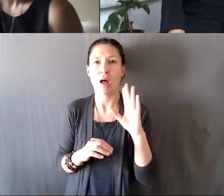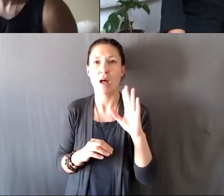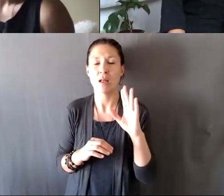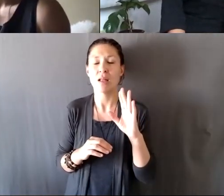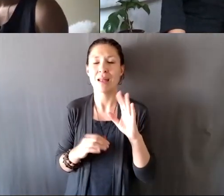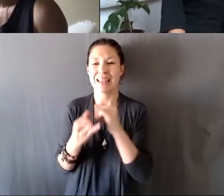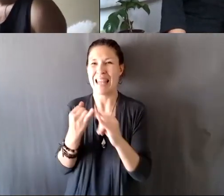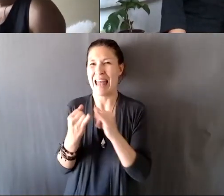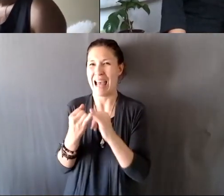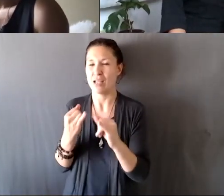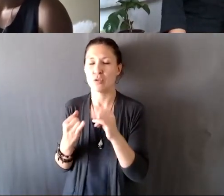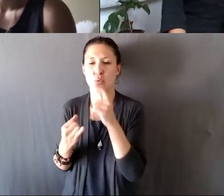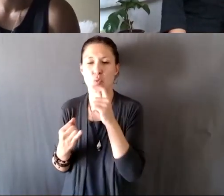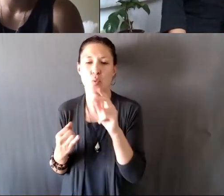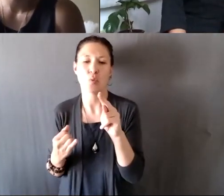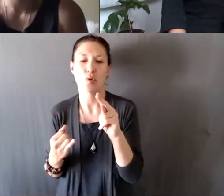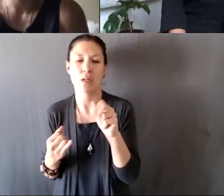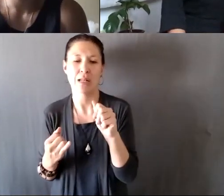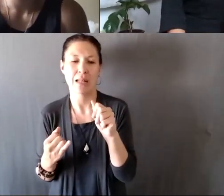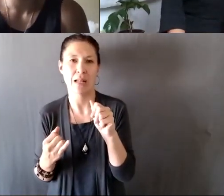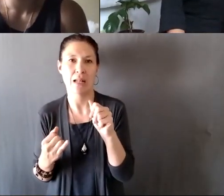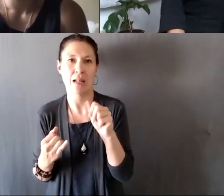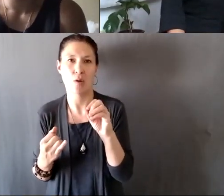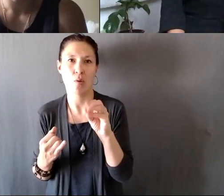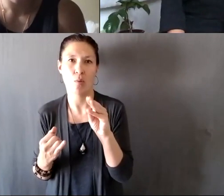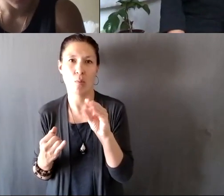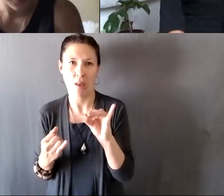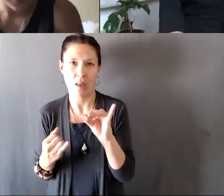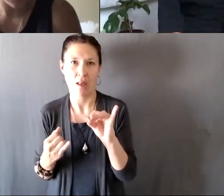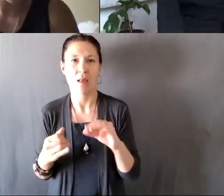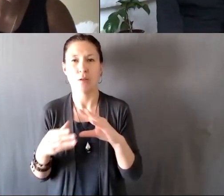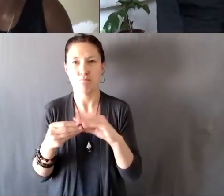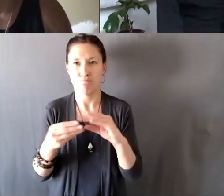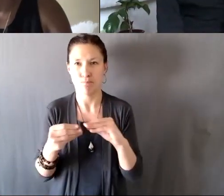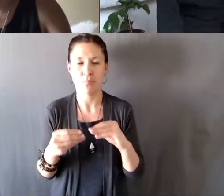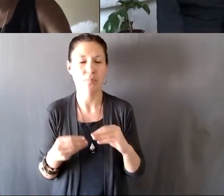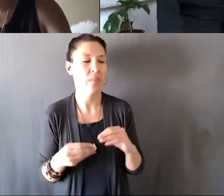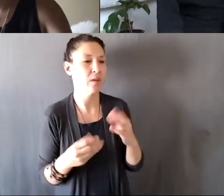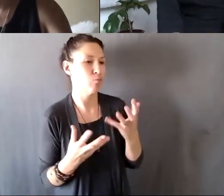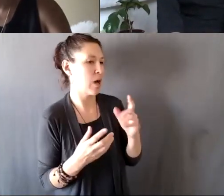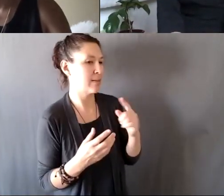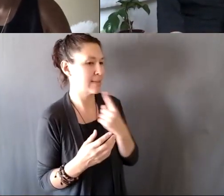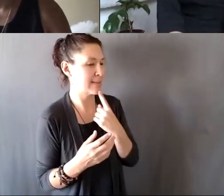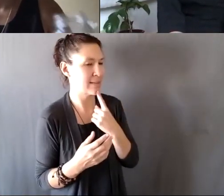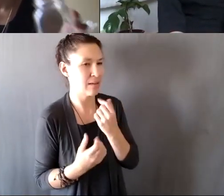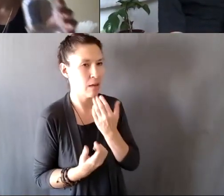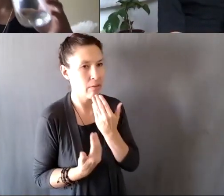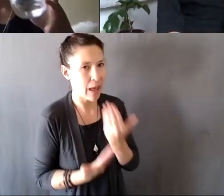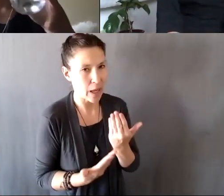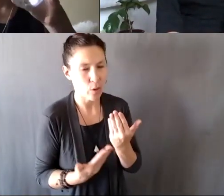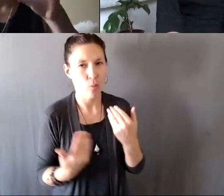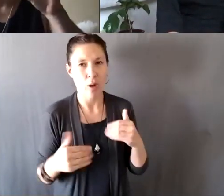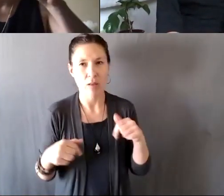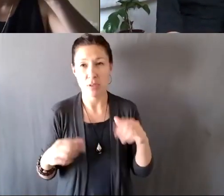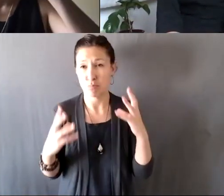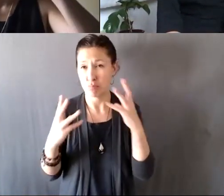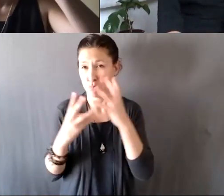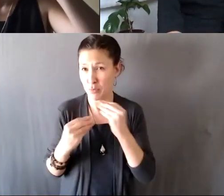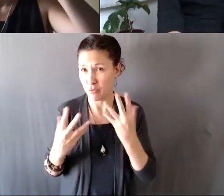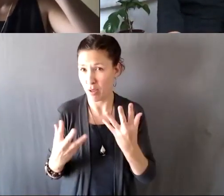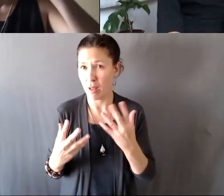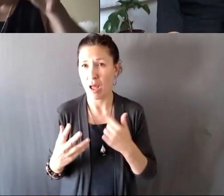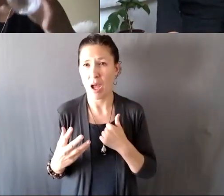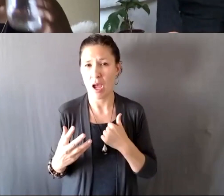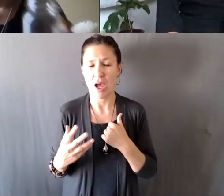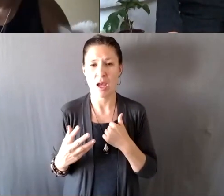out. I want to say thank you. This was so beautiful. I've been